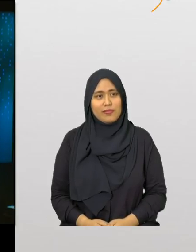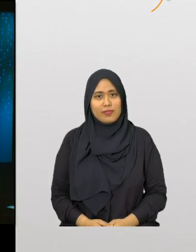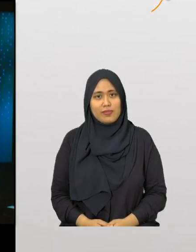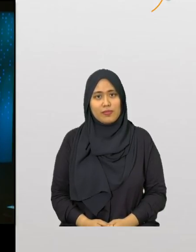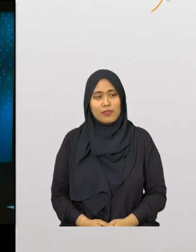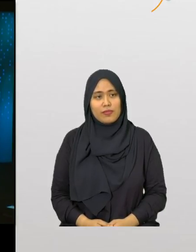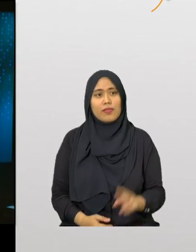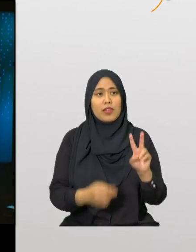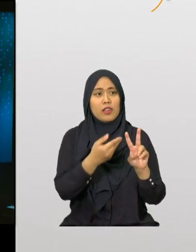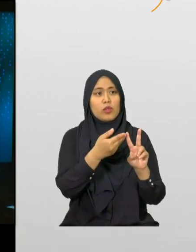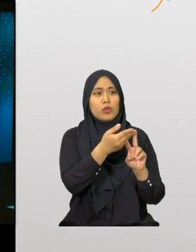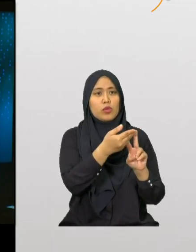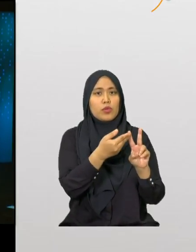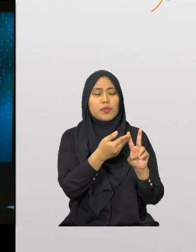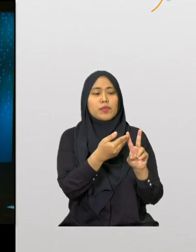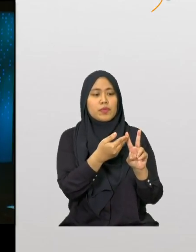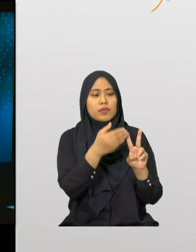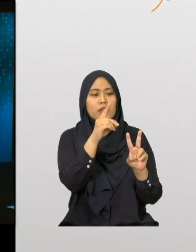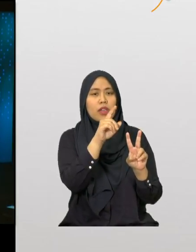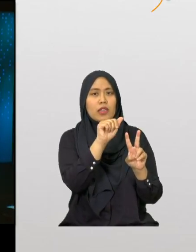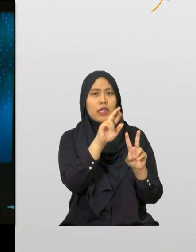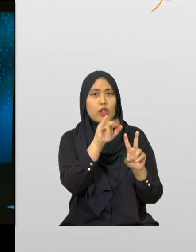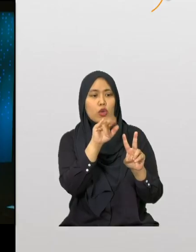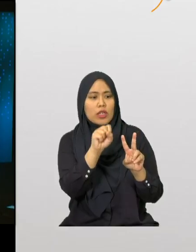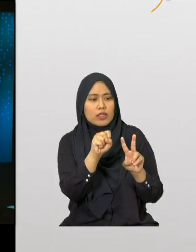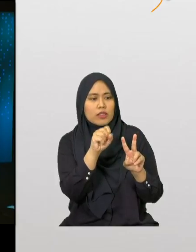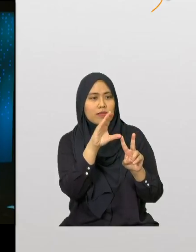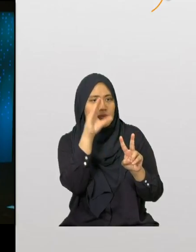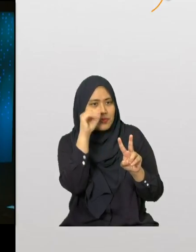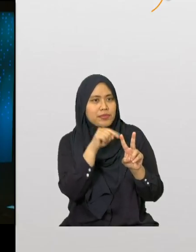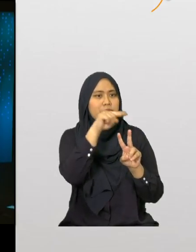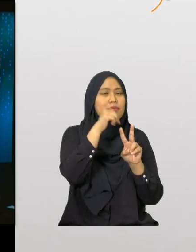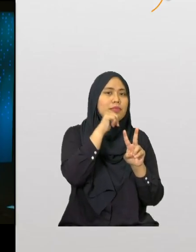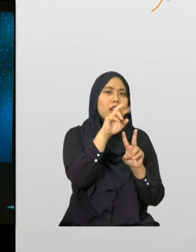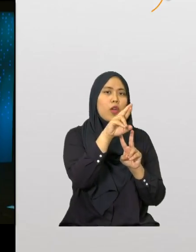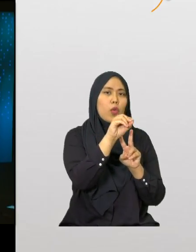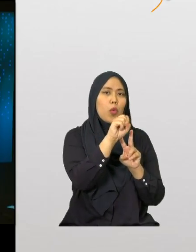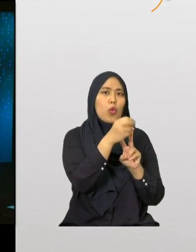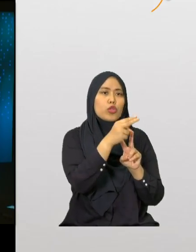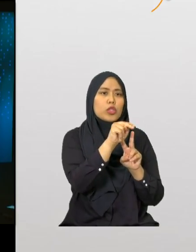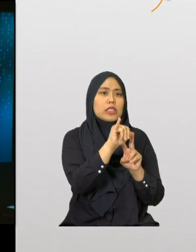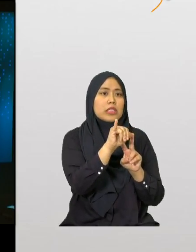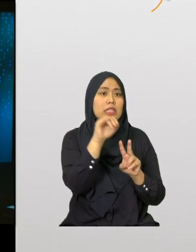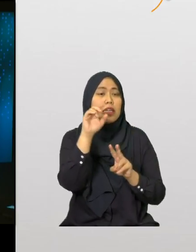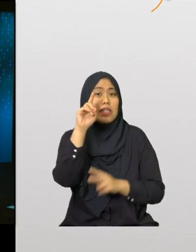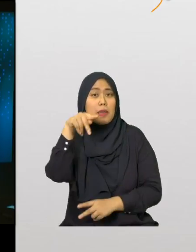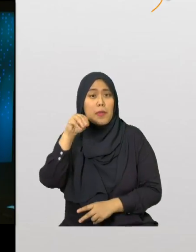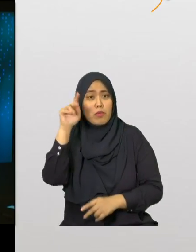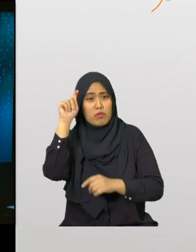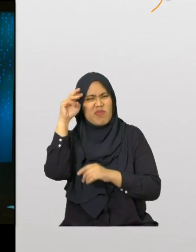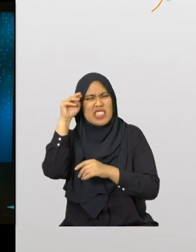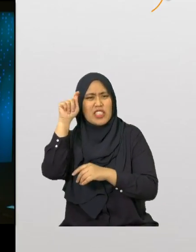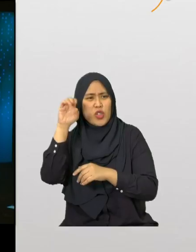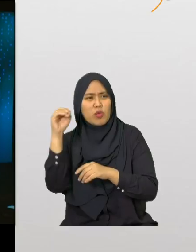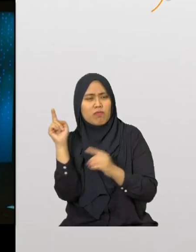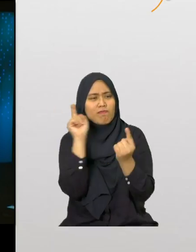These are Darius Chung and Roshni Matani. DPMTO met them in Jakarta and told me about them. They are